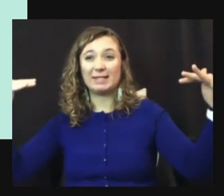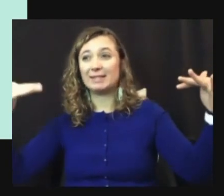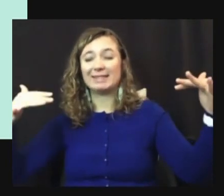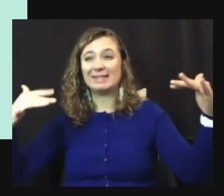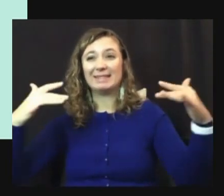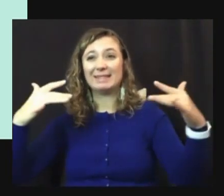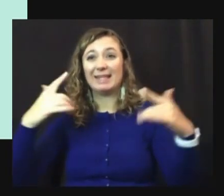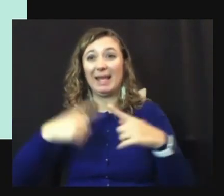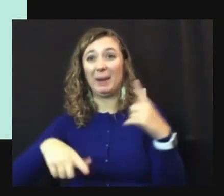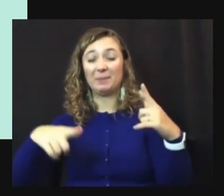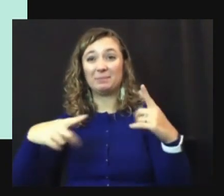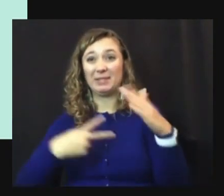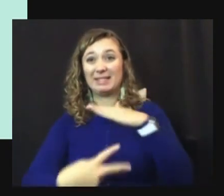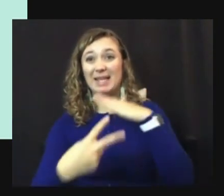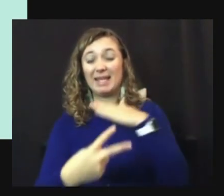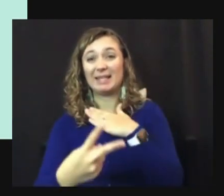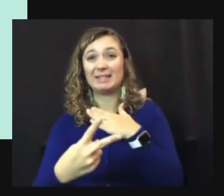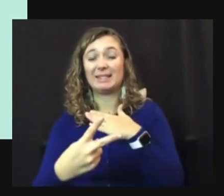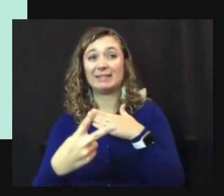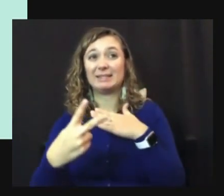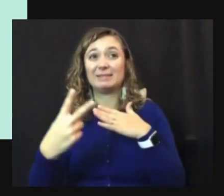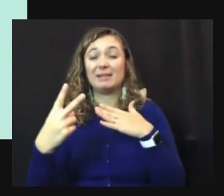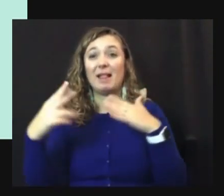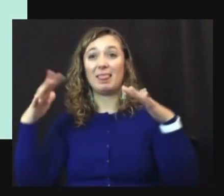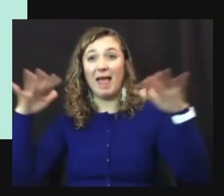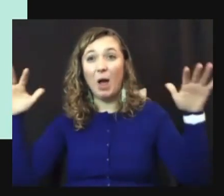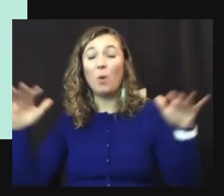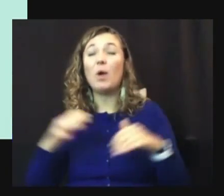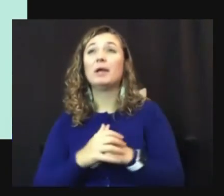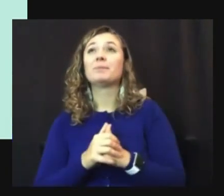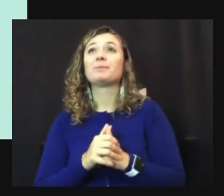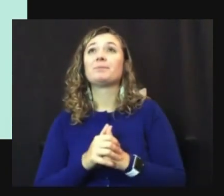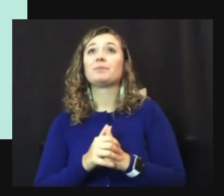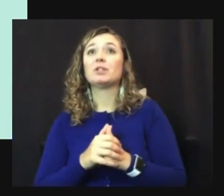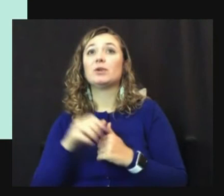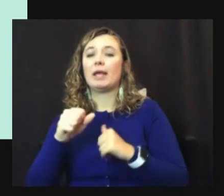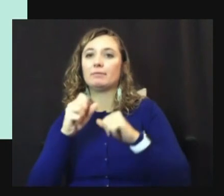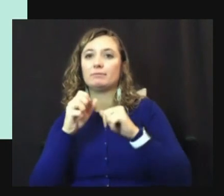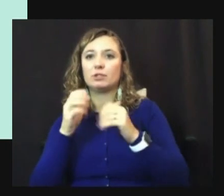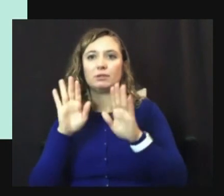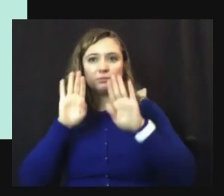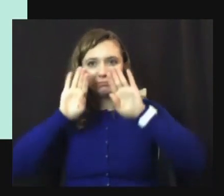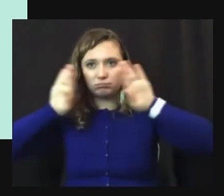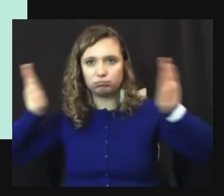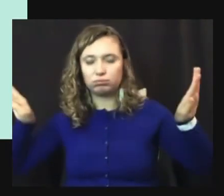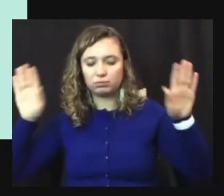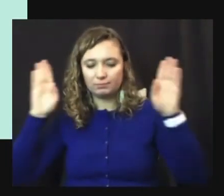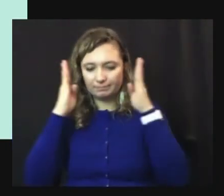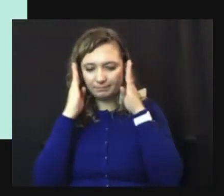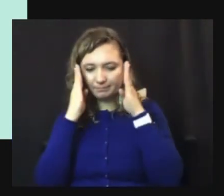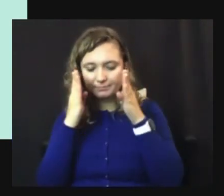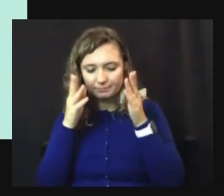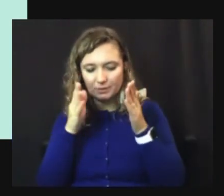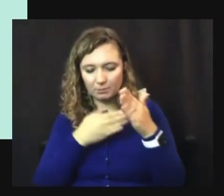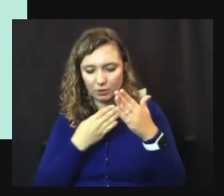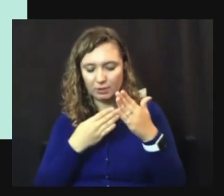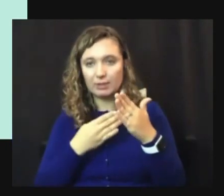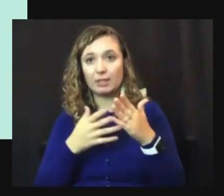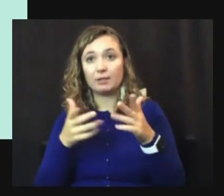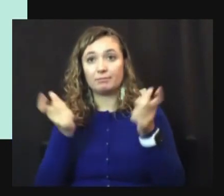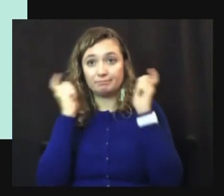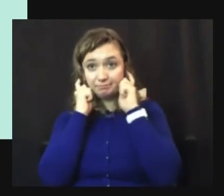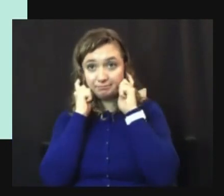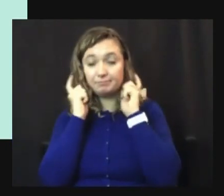loud, you can block out what's unpredictable and kind of noxious stimuli, put headphones on and listen to a